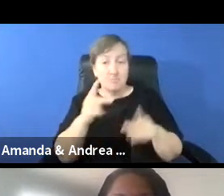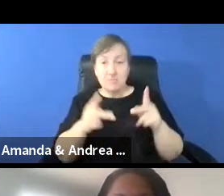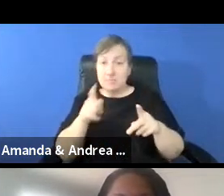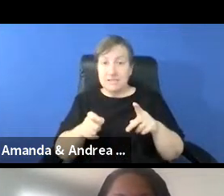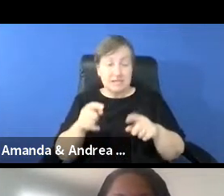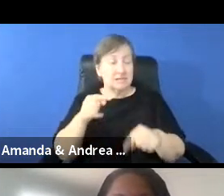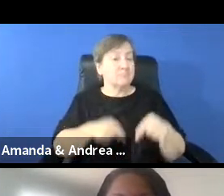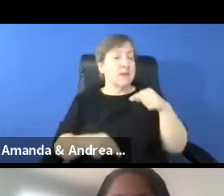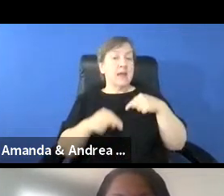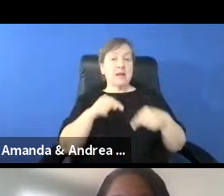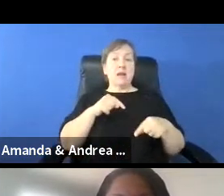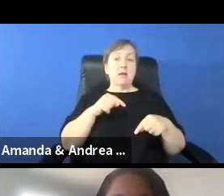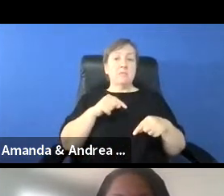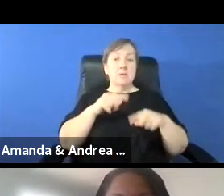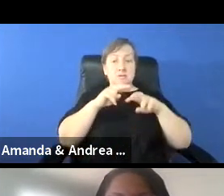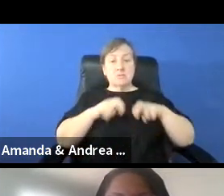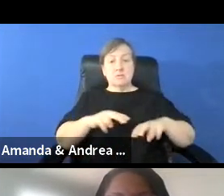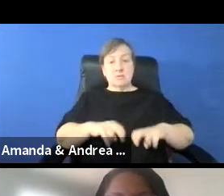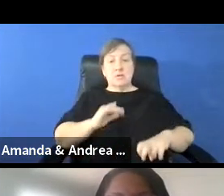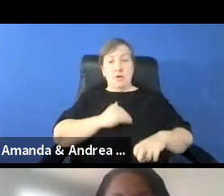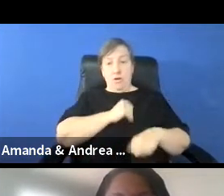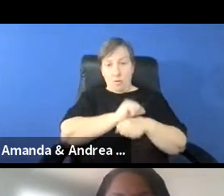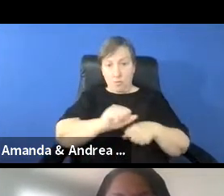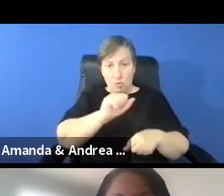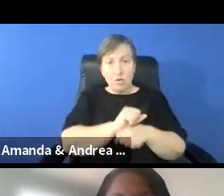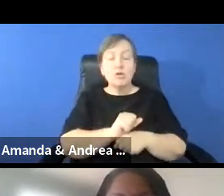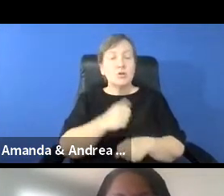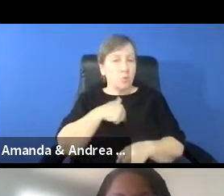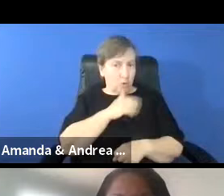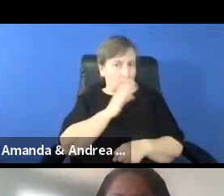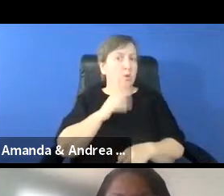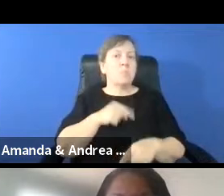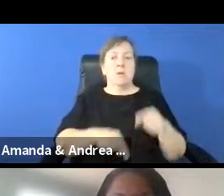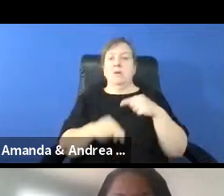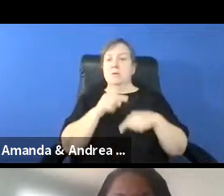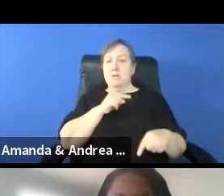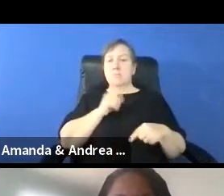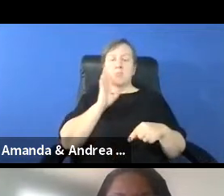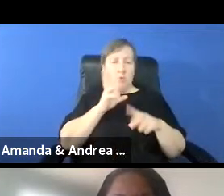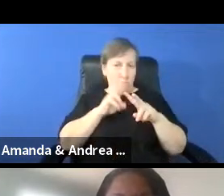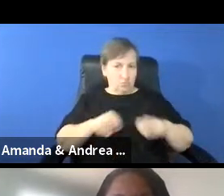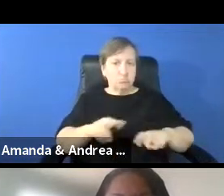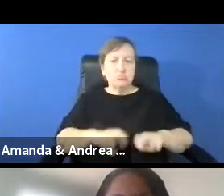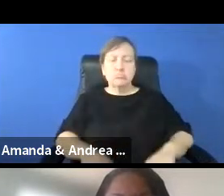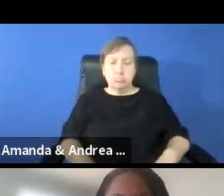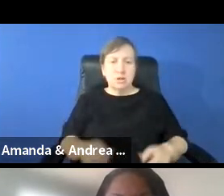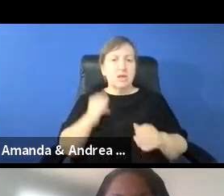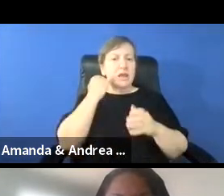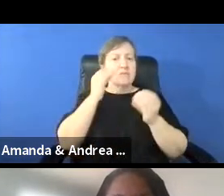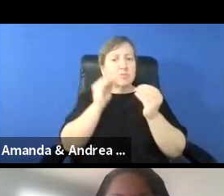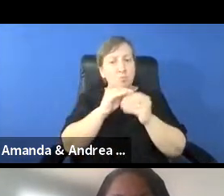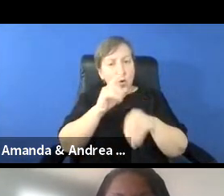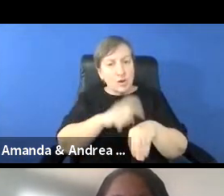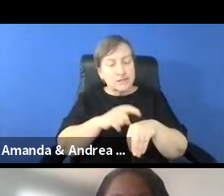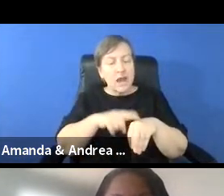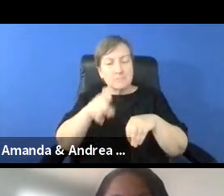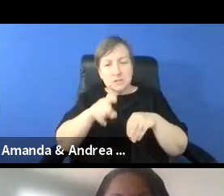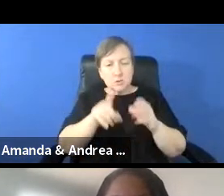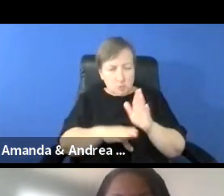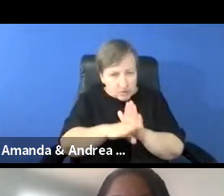step back and look at some of the work we've done, we'll do that. If there's more time needed to